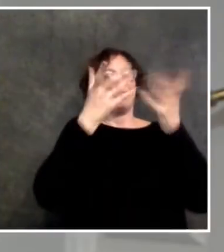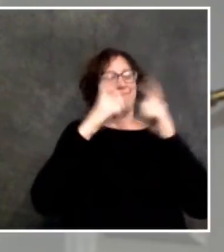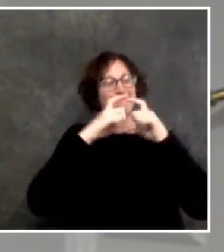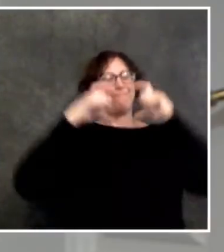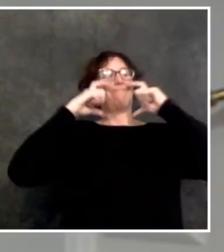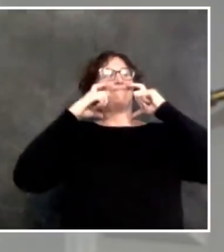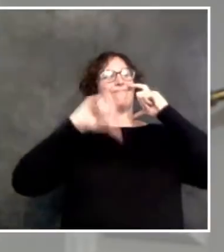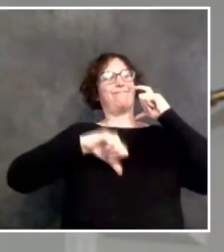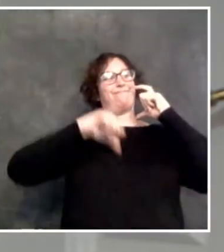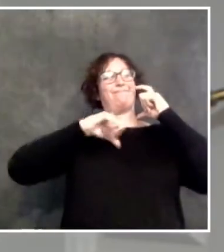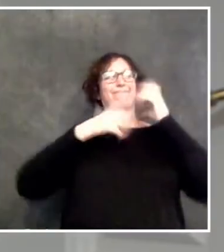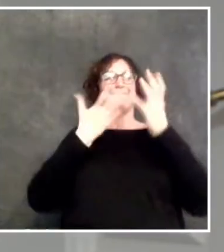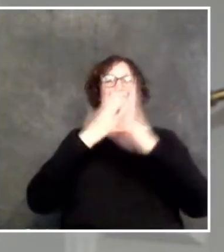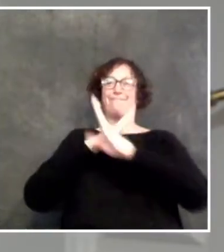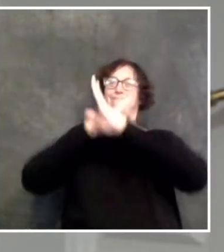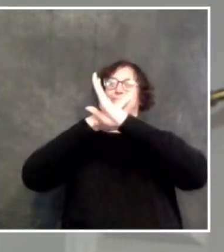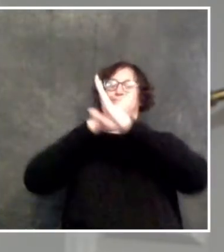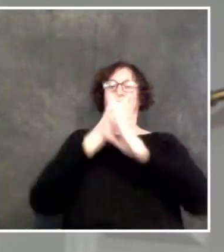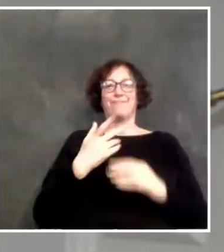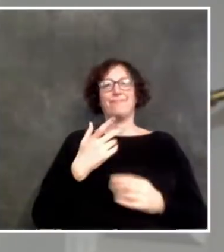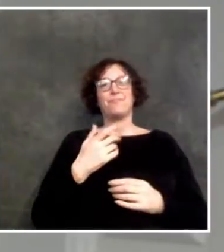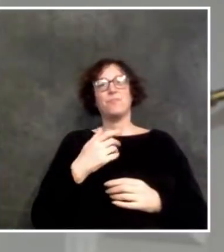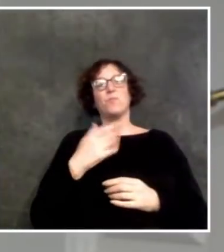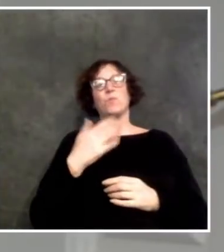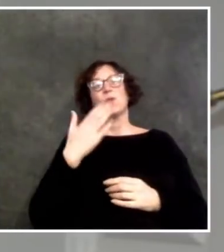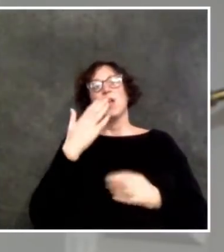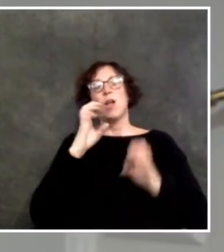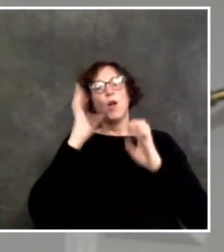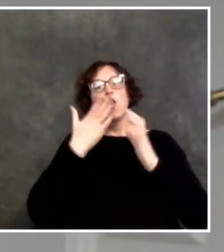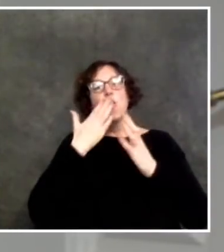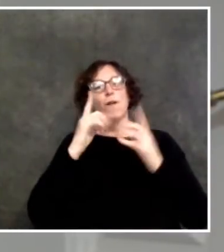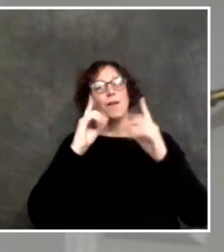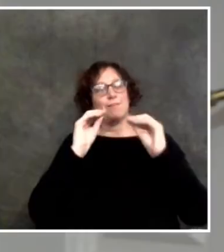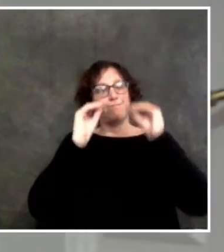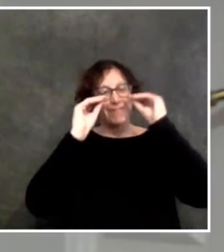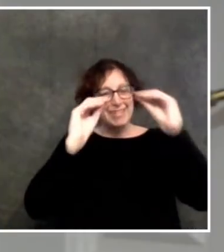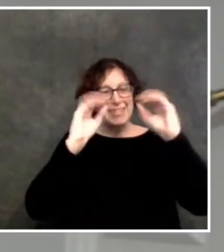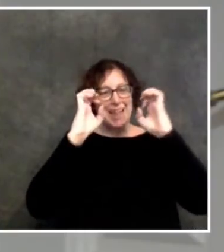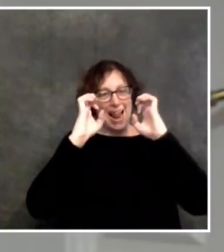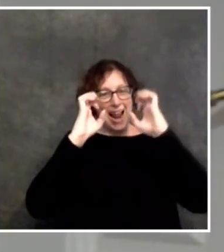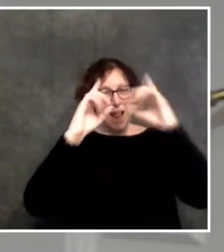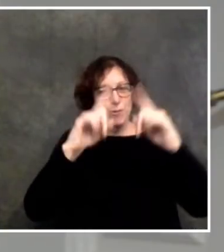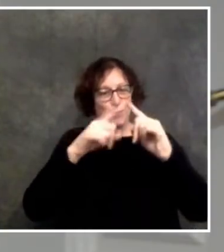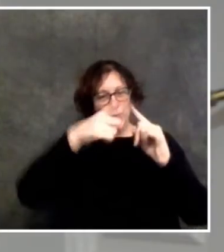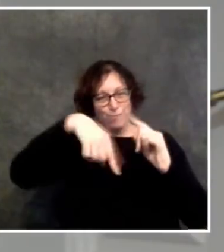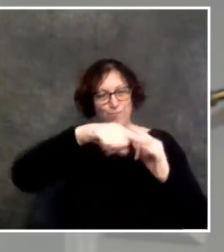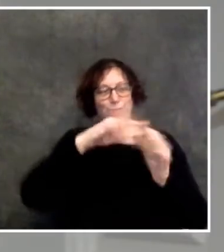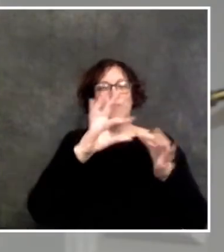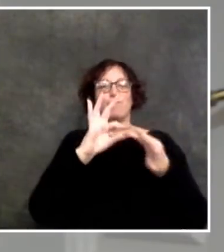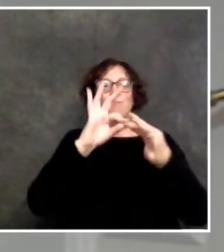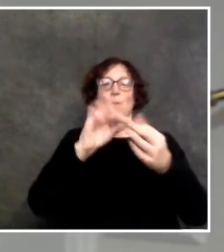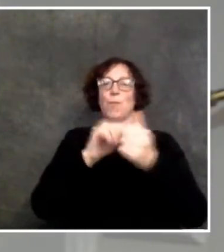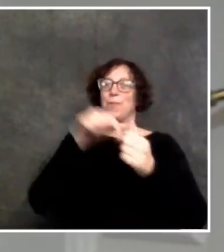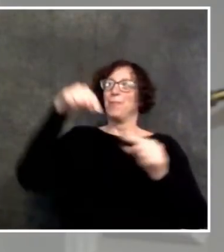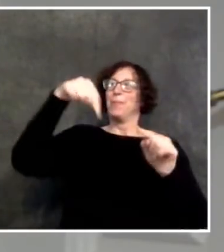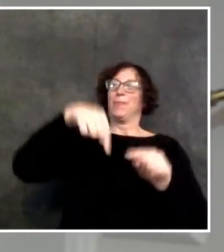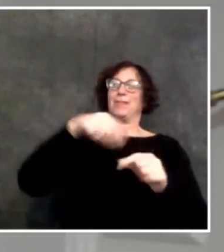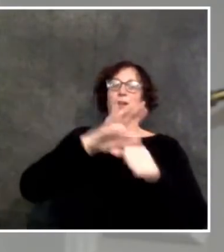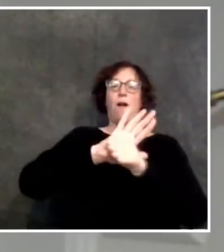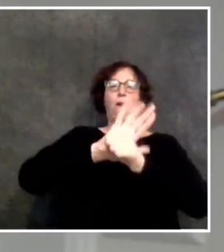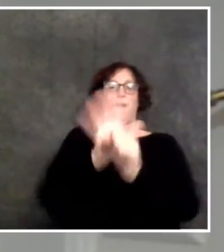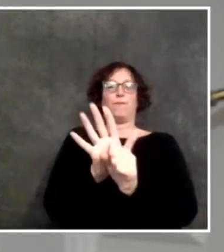and beyond that, to really instill in them the role that these face masks play as part of our